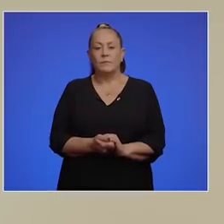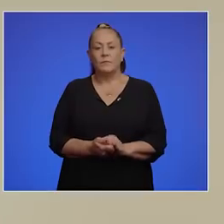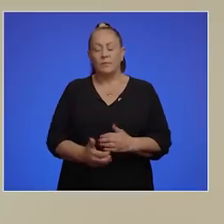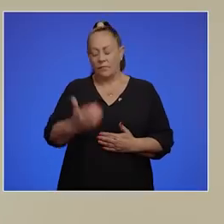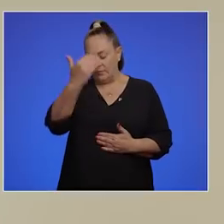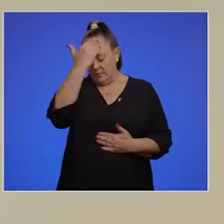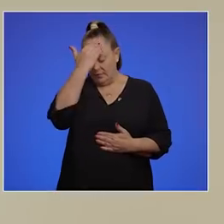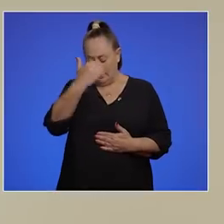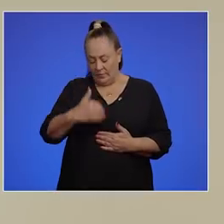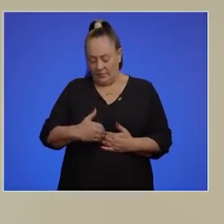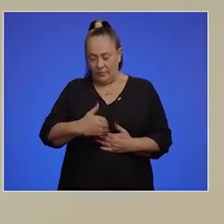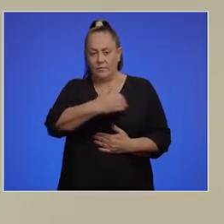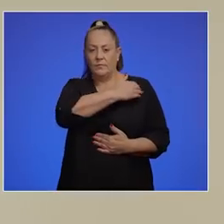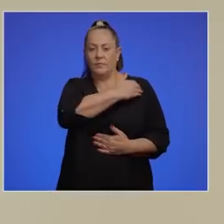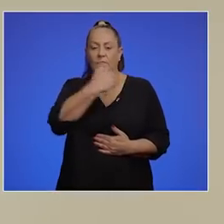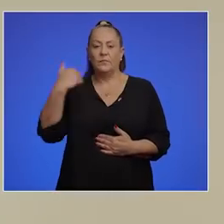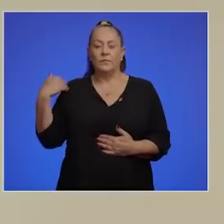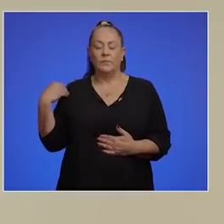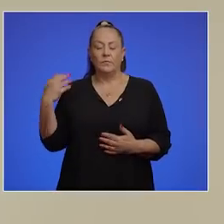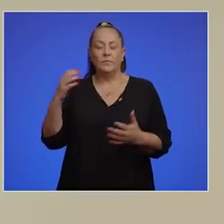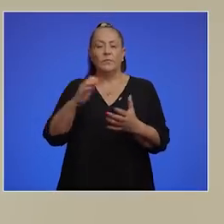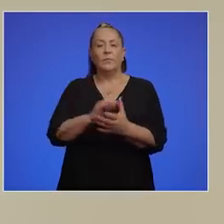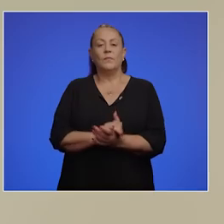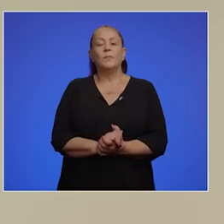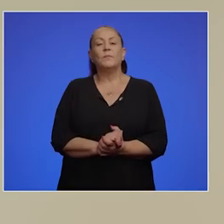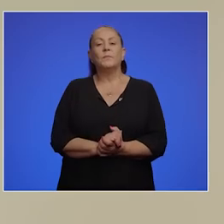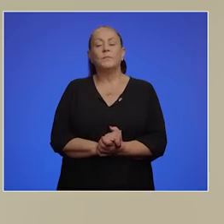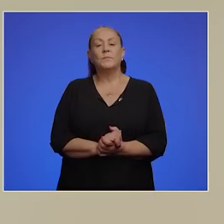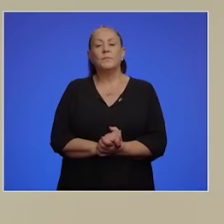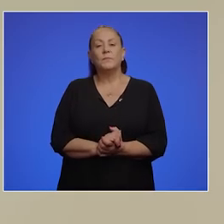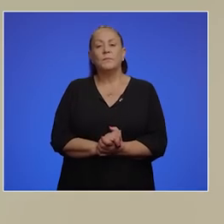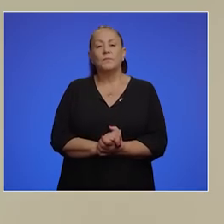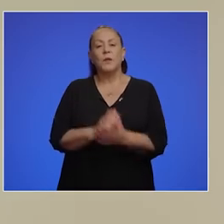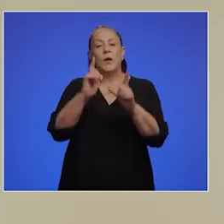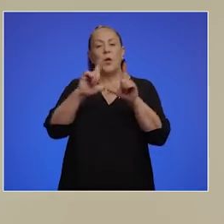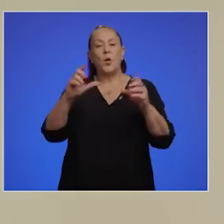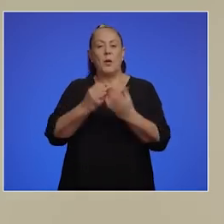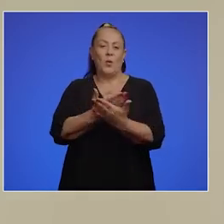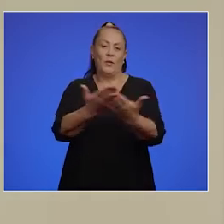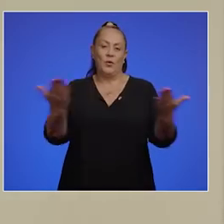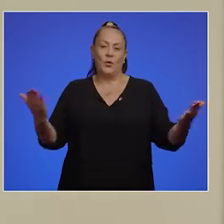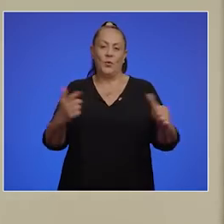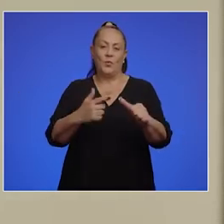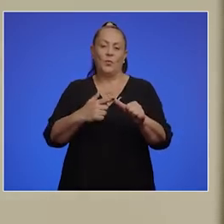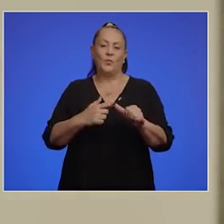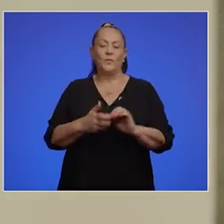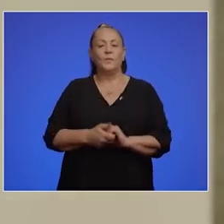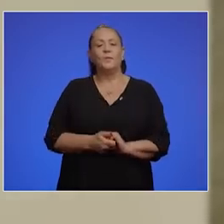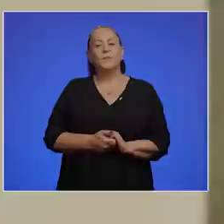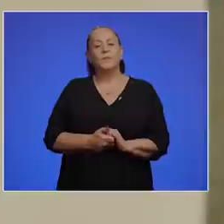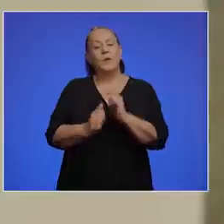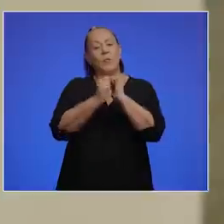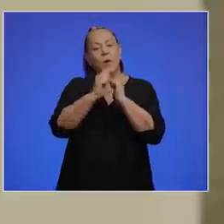In the name of the Father, and of the Son, and of the Holy Spirit. Amen. The Lord be with you. And with your spirit.